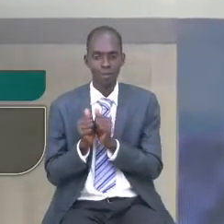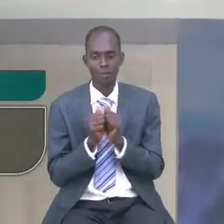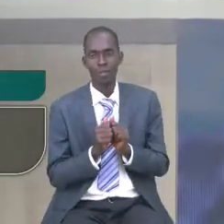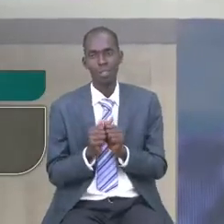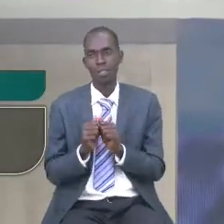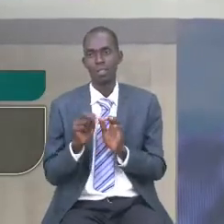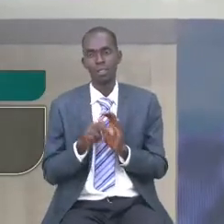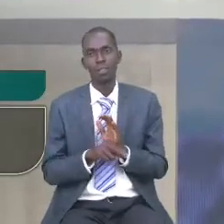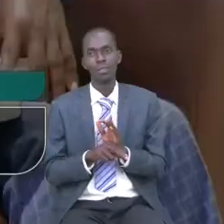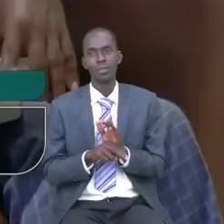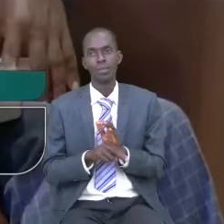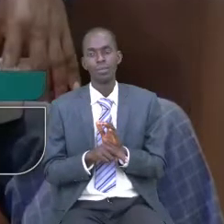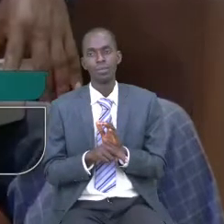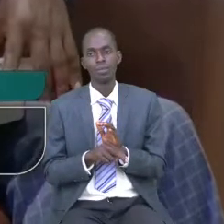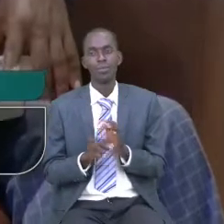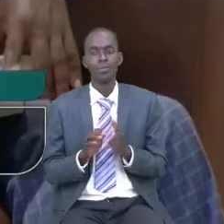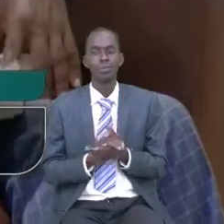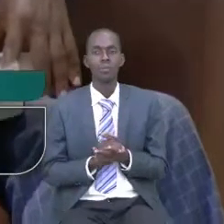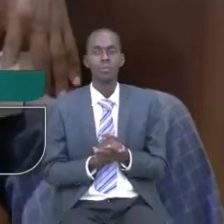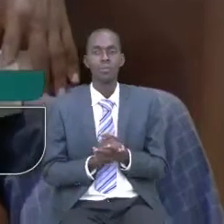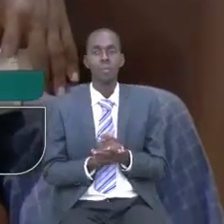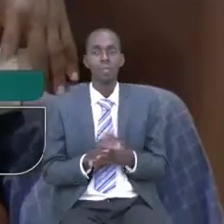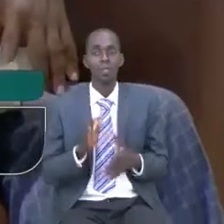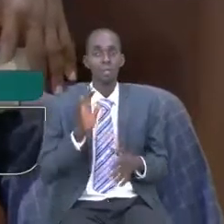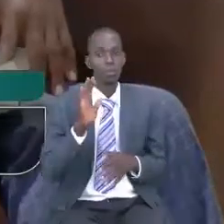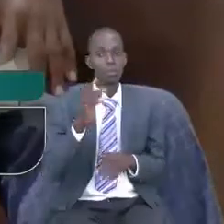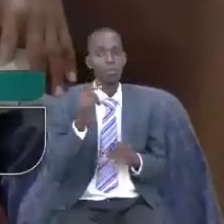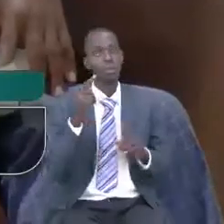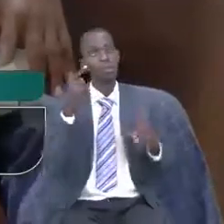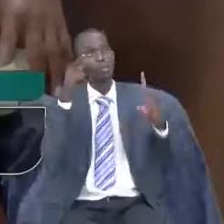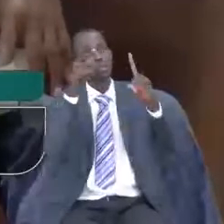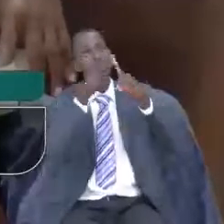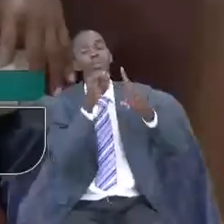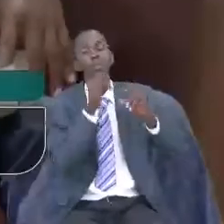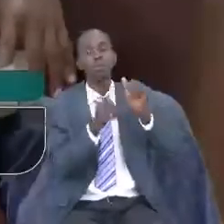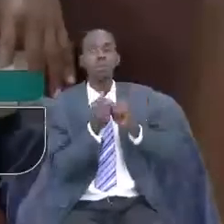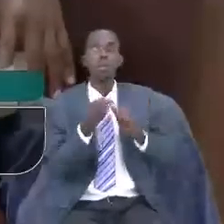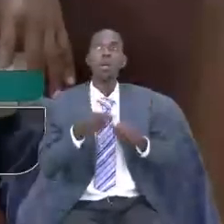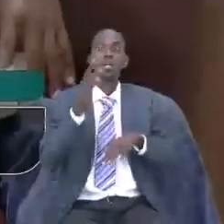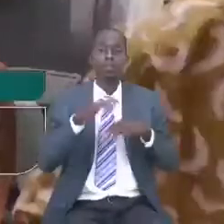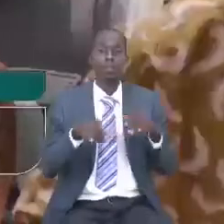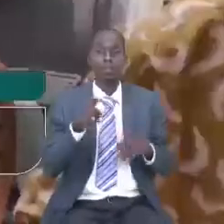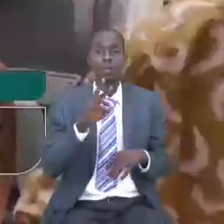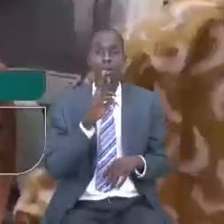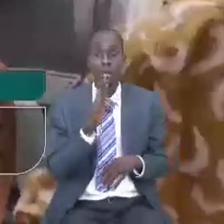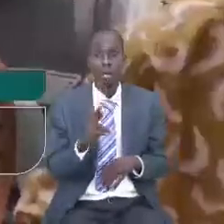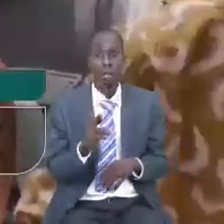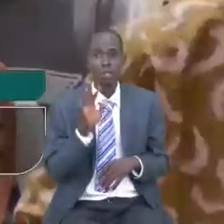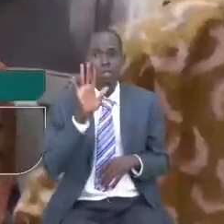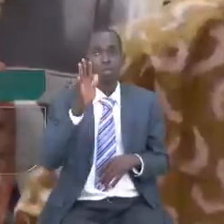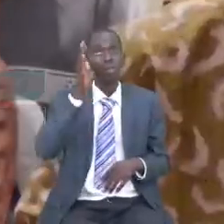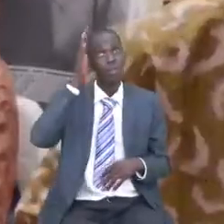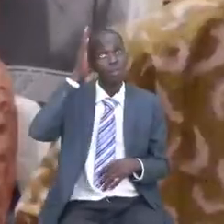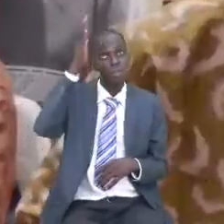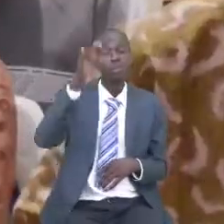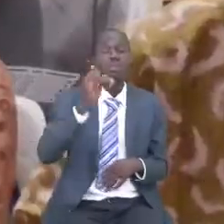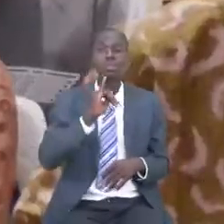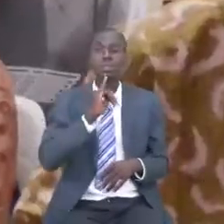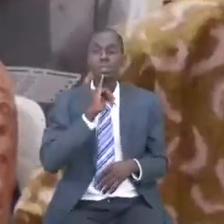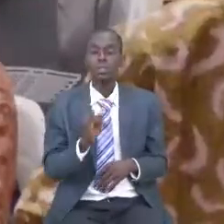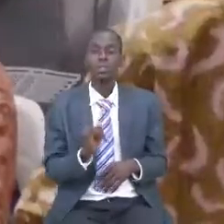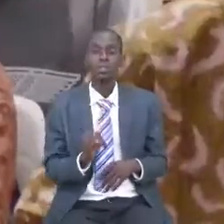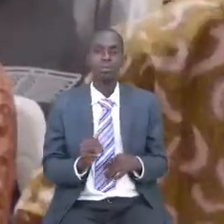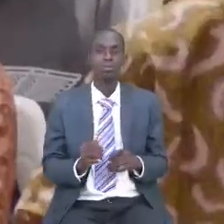you are. And your destiny is greater than who you